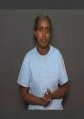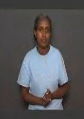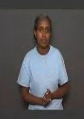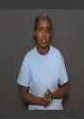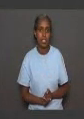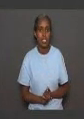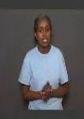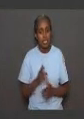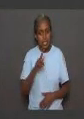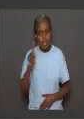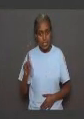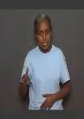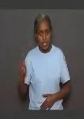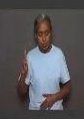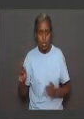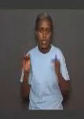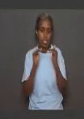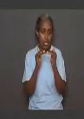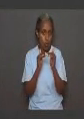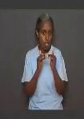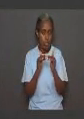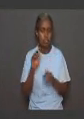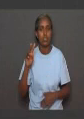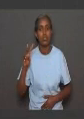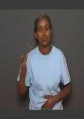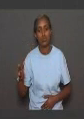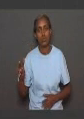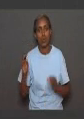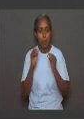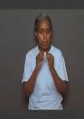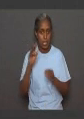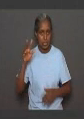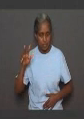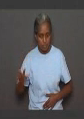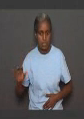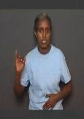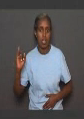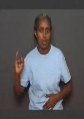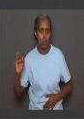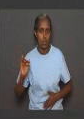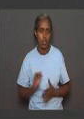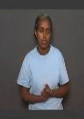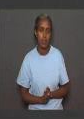Let Z1 equal 2 plus 3 iota.